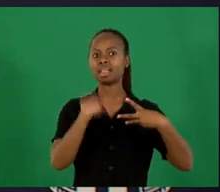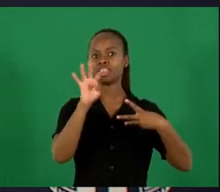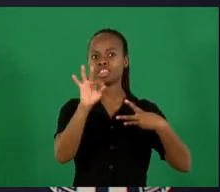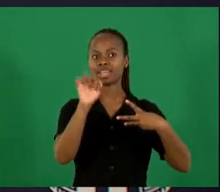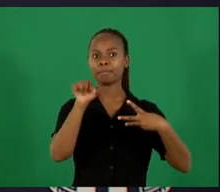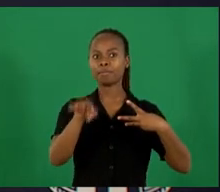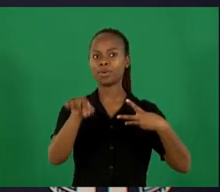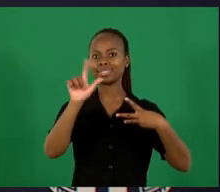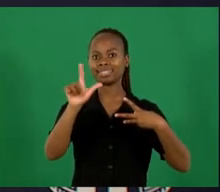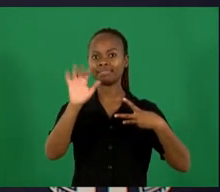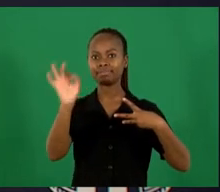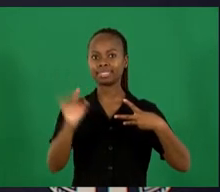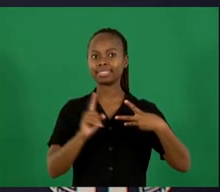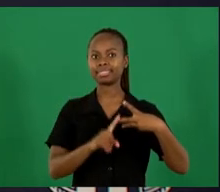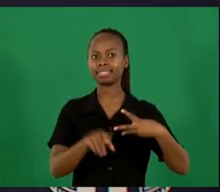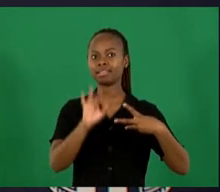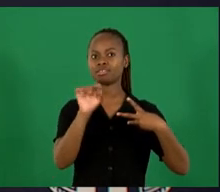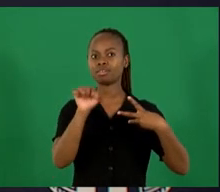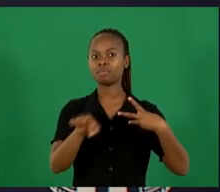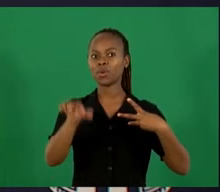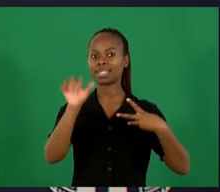in